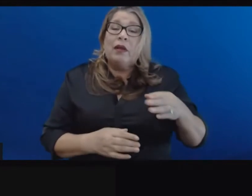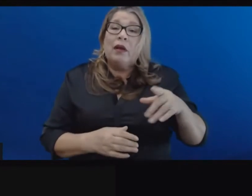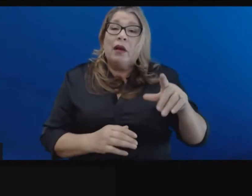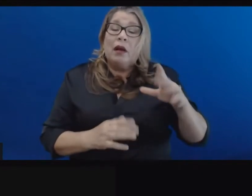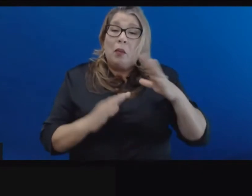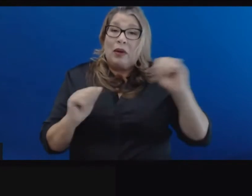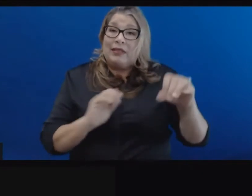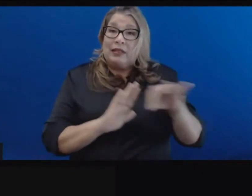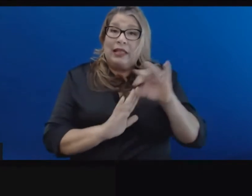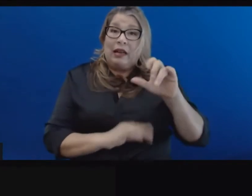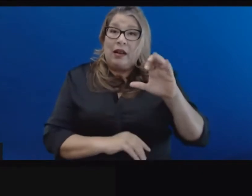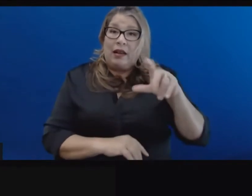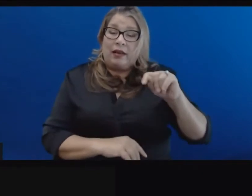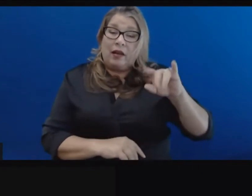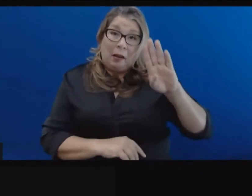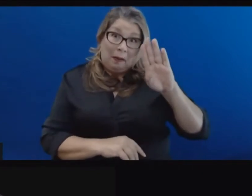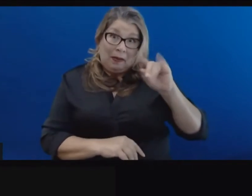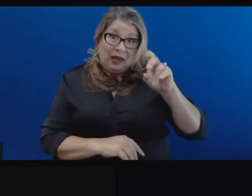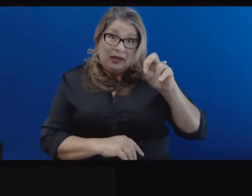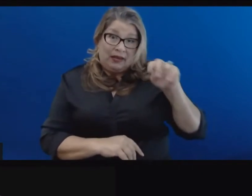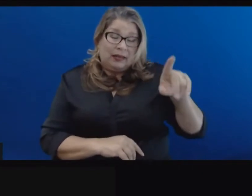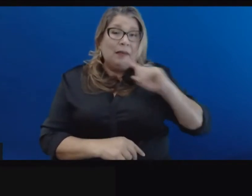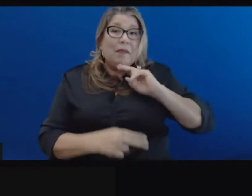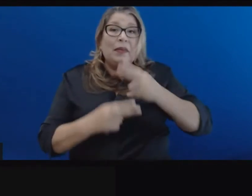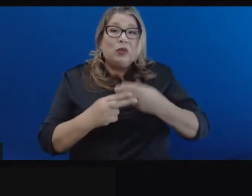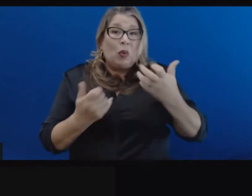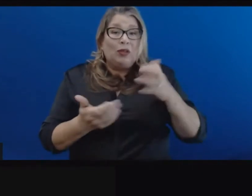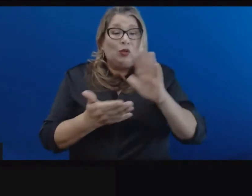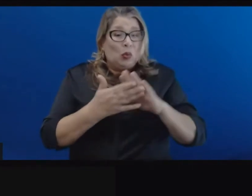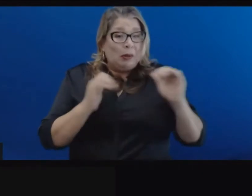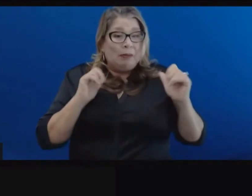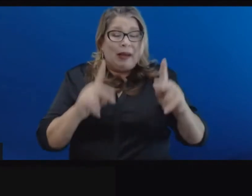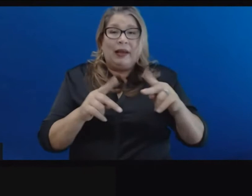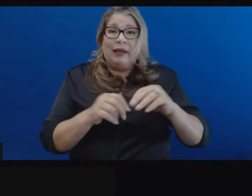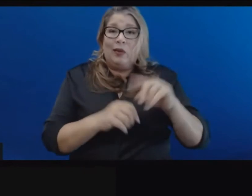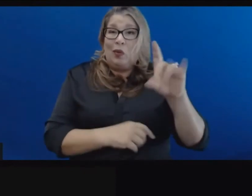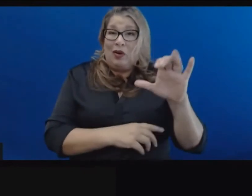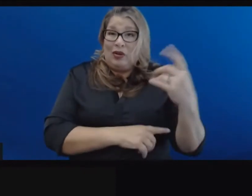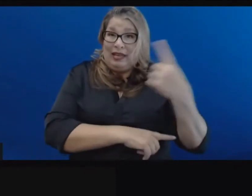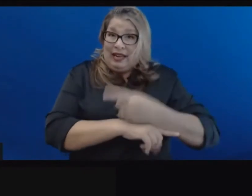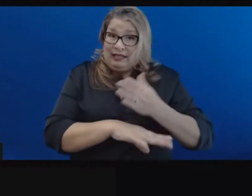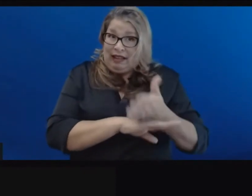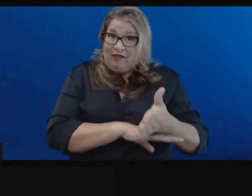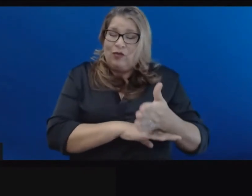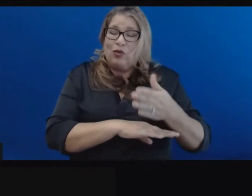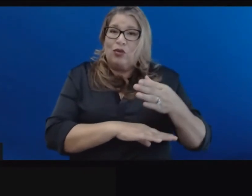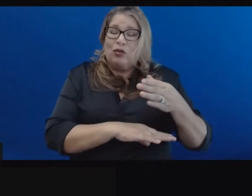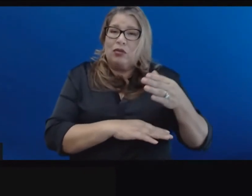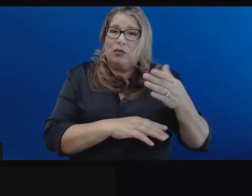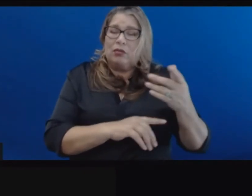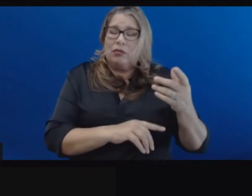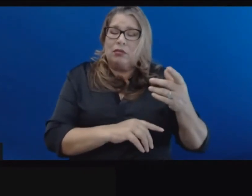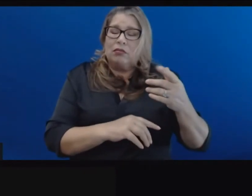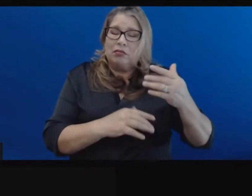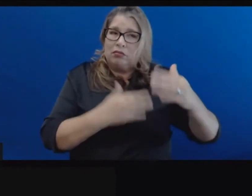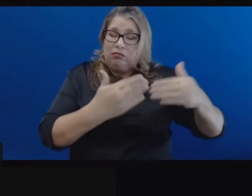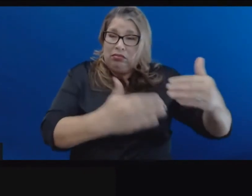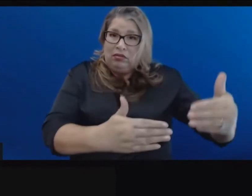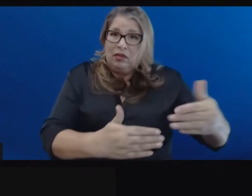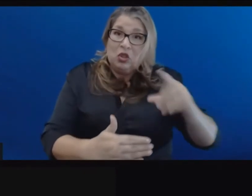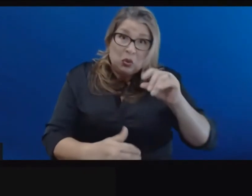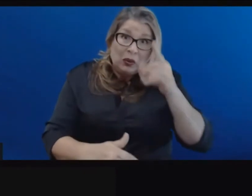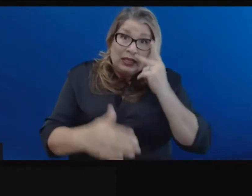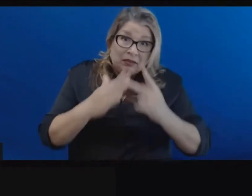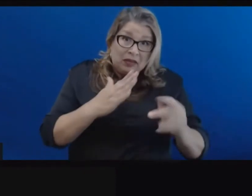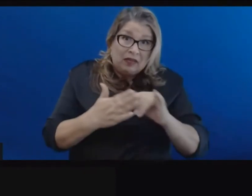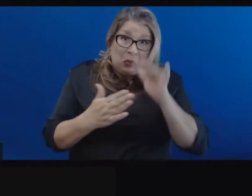most California schools will be open for classroom instruction in that time frame? Yeah, thanks for both